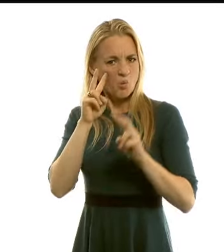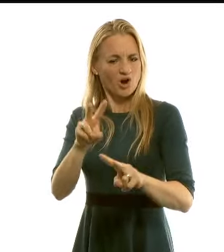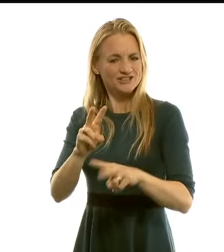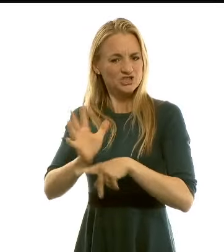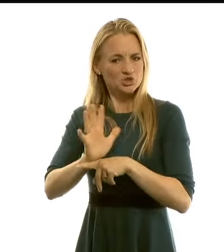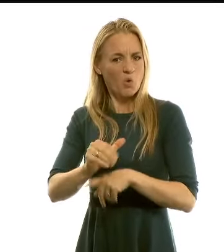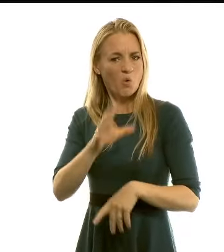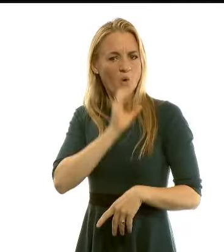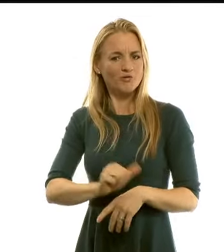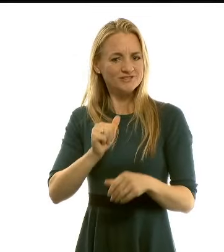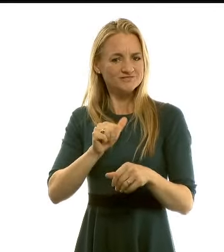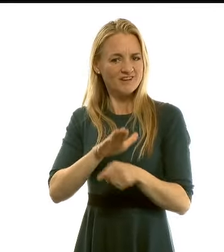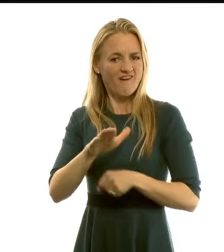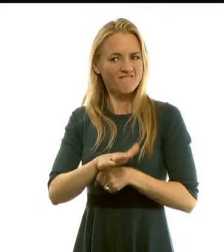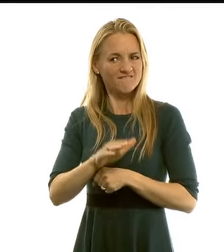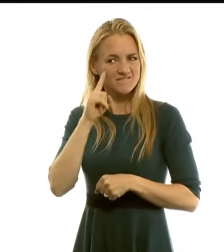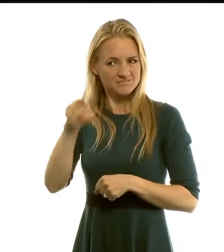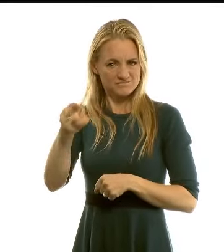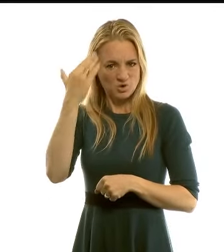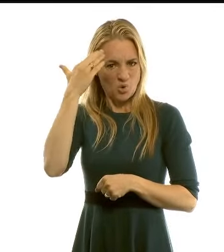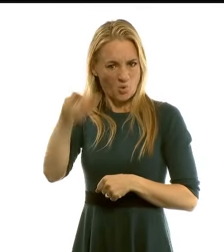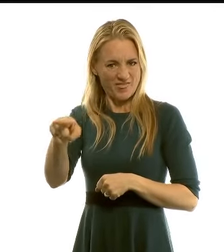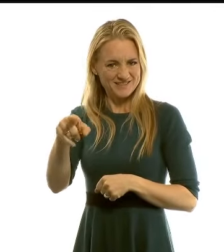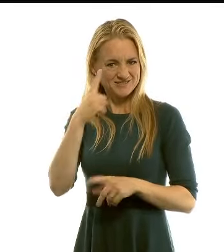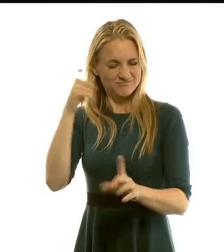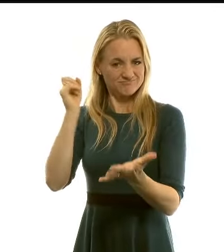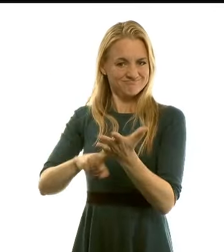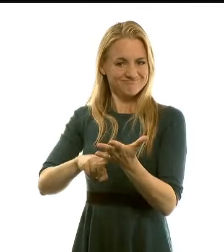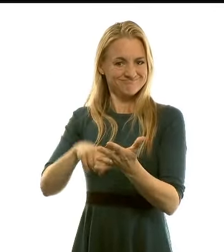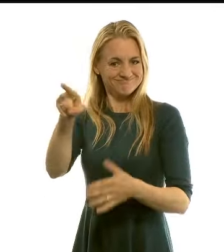just me? Anyway, you'll just have to build it to find out.